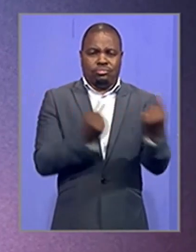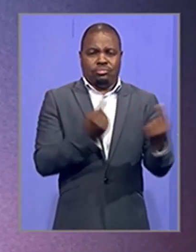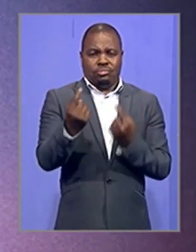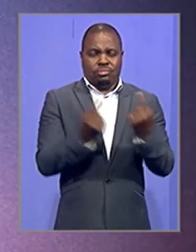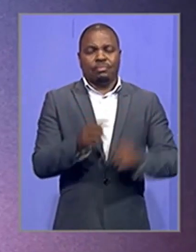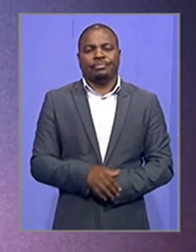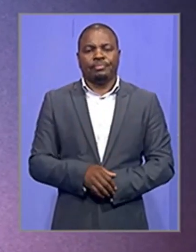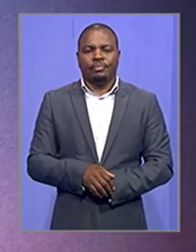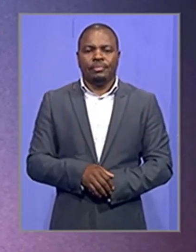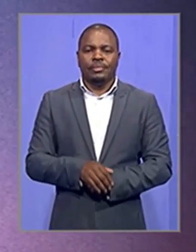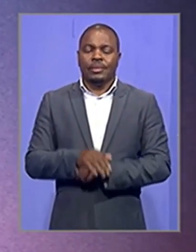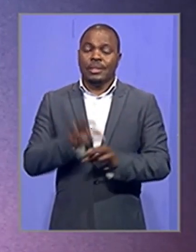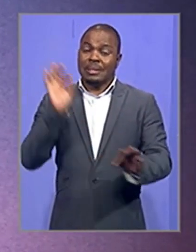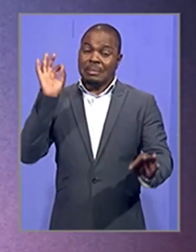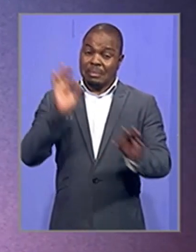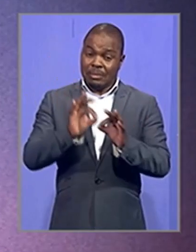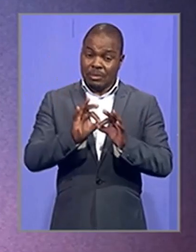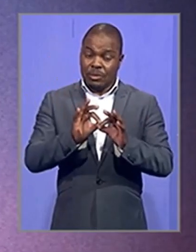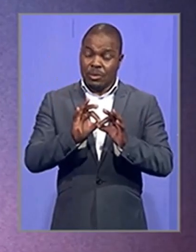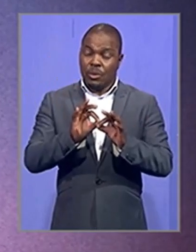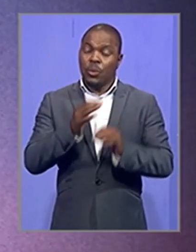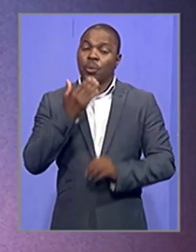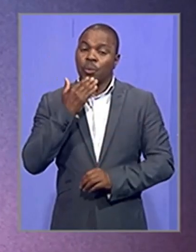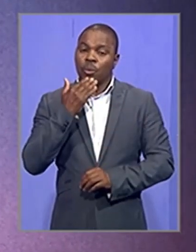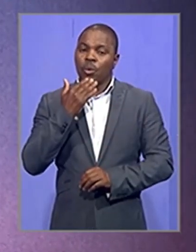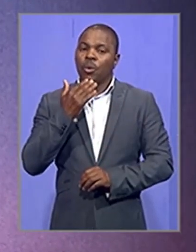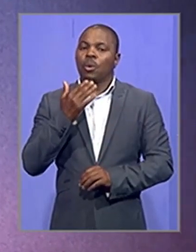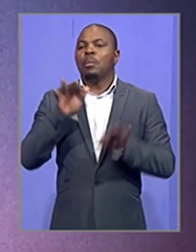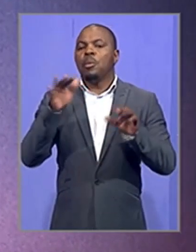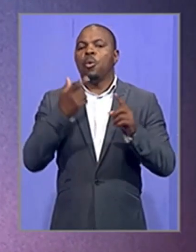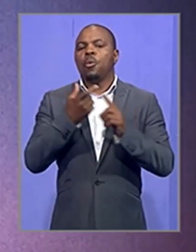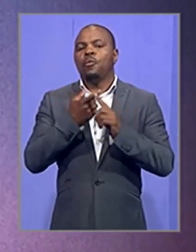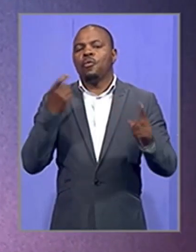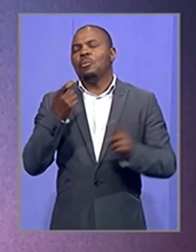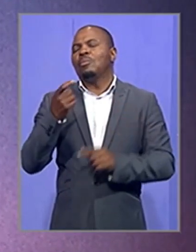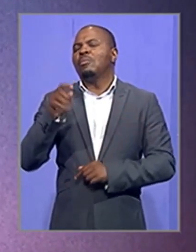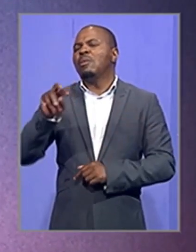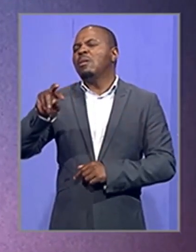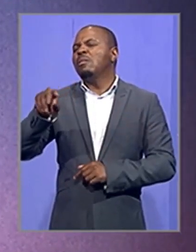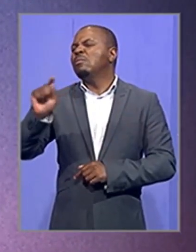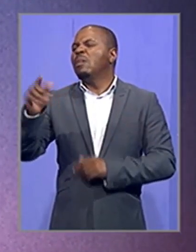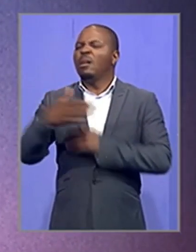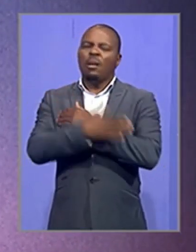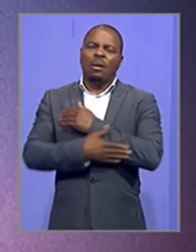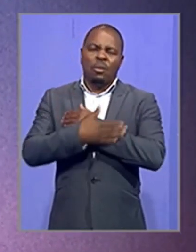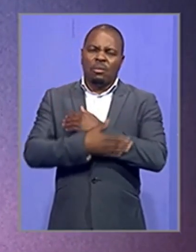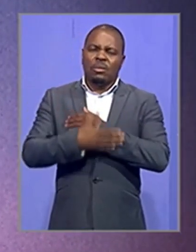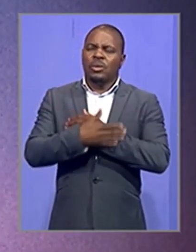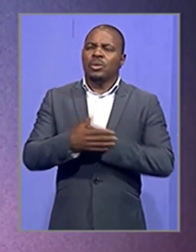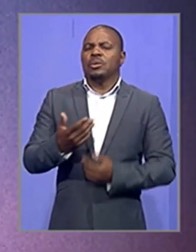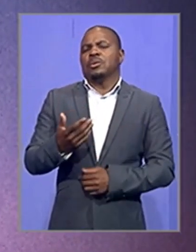and especially to those who have come from those countries. You are